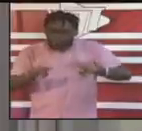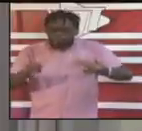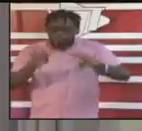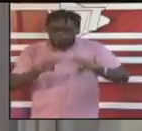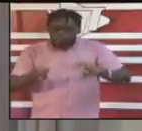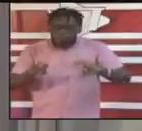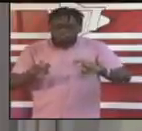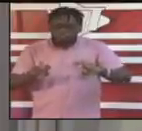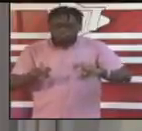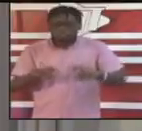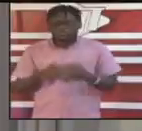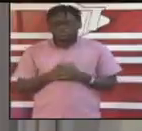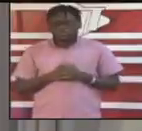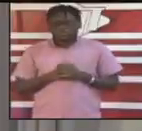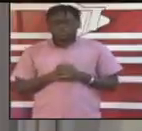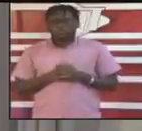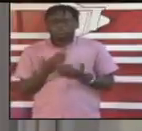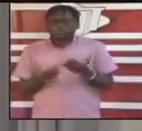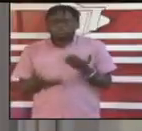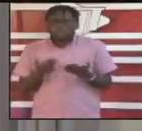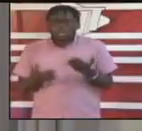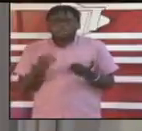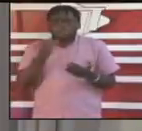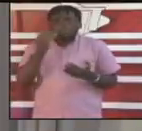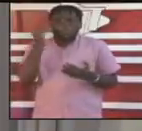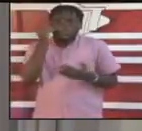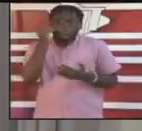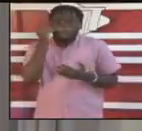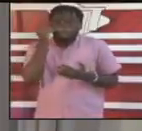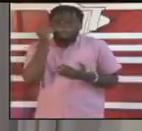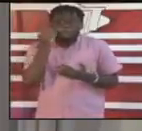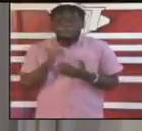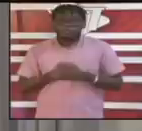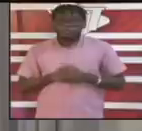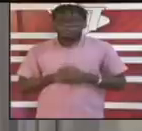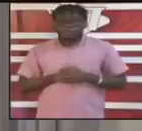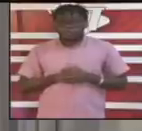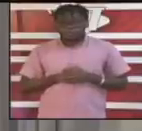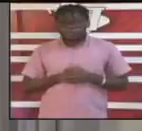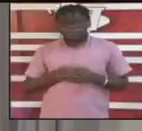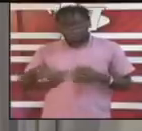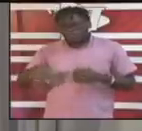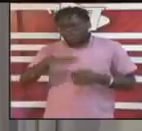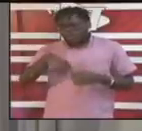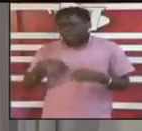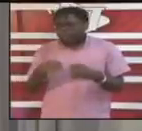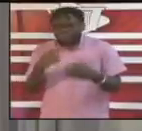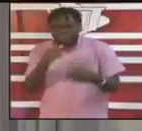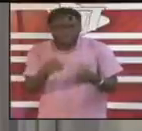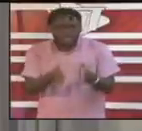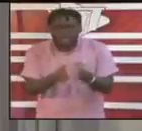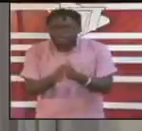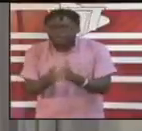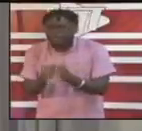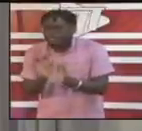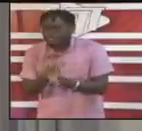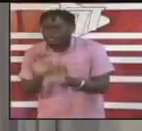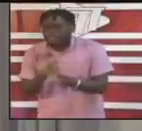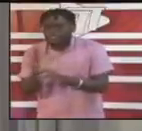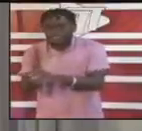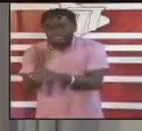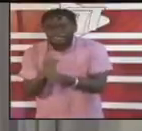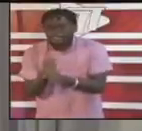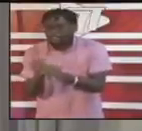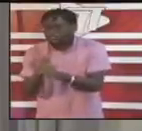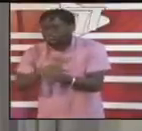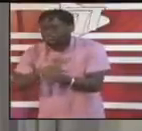them whilst they were doing their jobs, like everybody else around the world. So in just analyzing these last